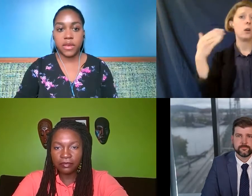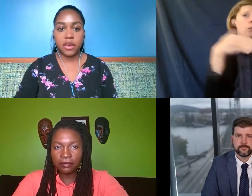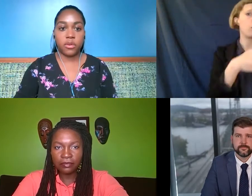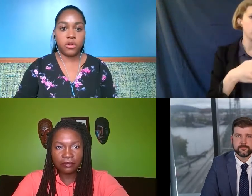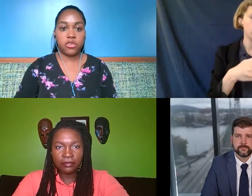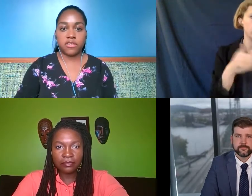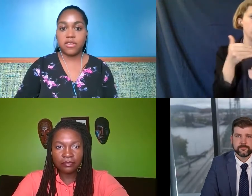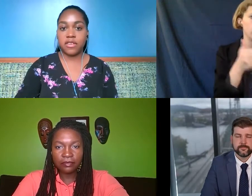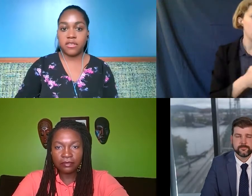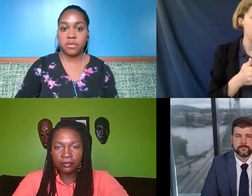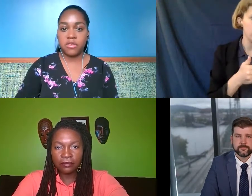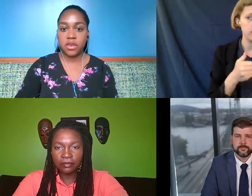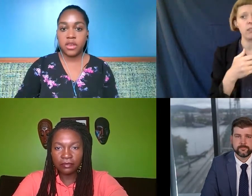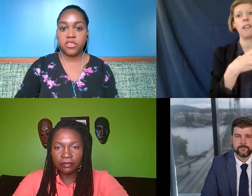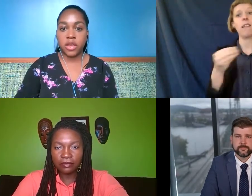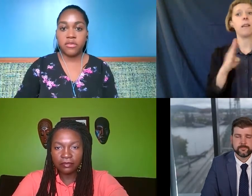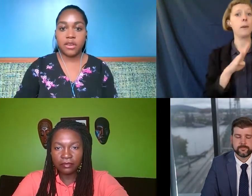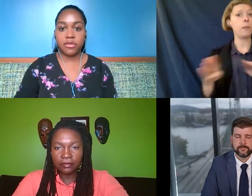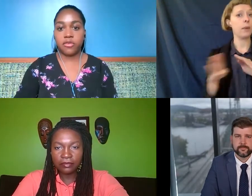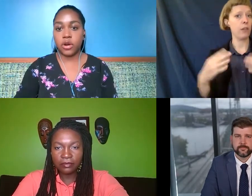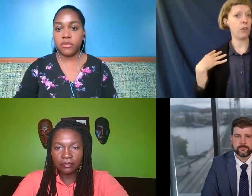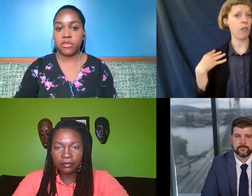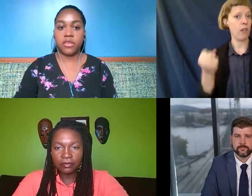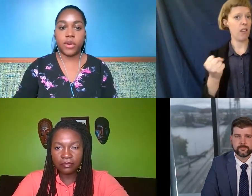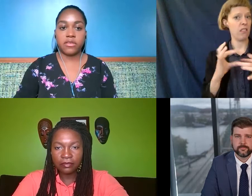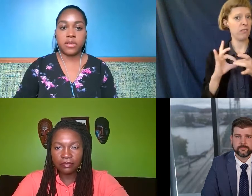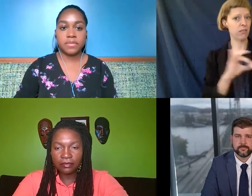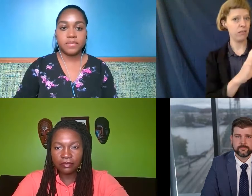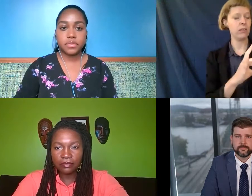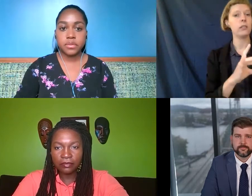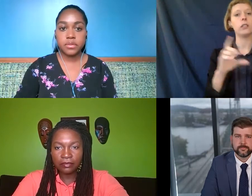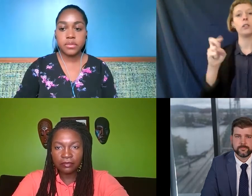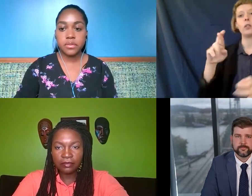health and criminal justice systems to innovative reforms on the horizon.